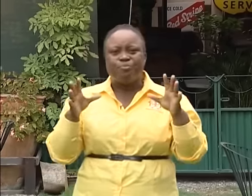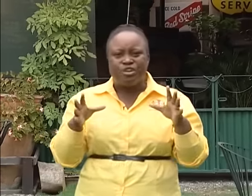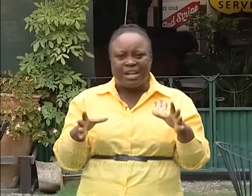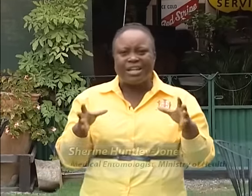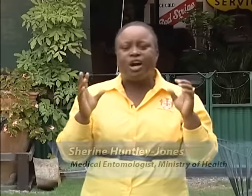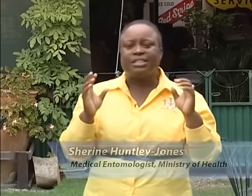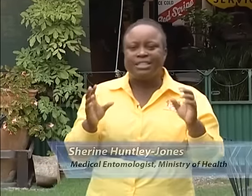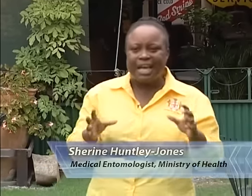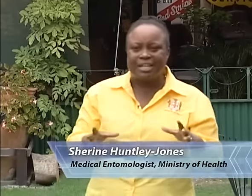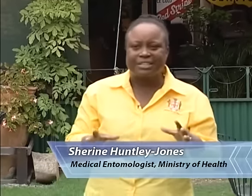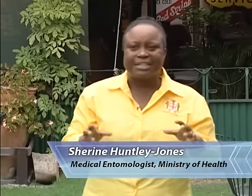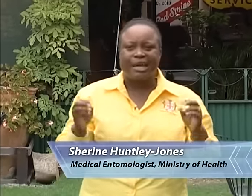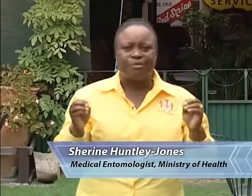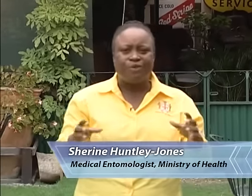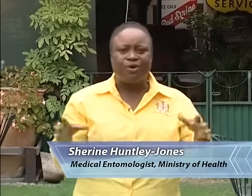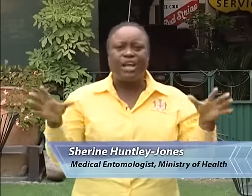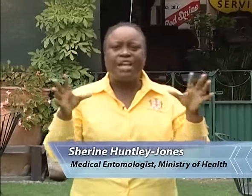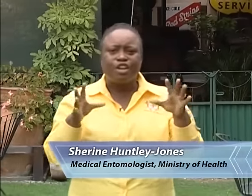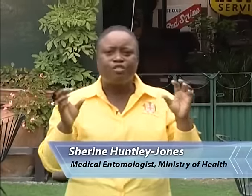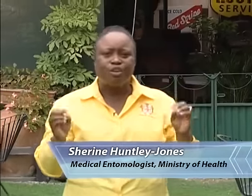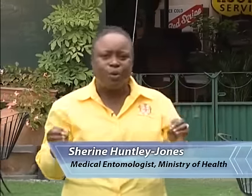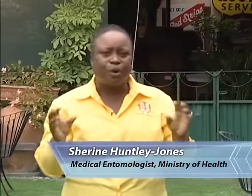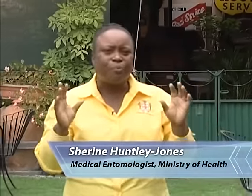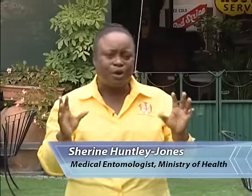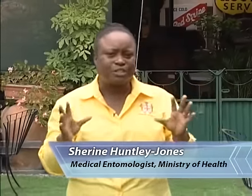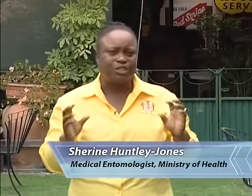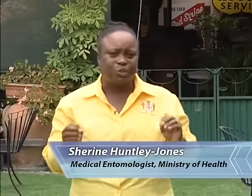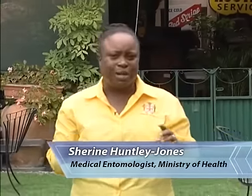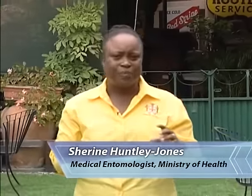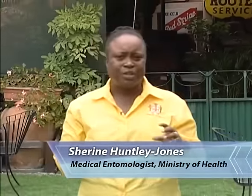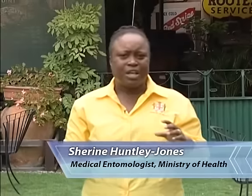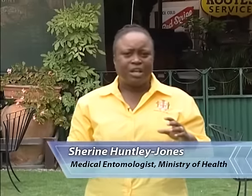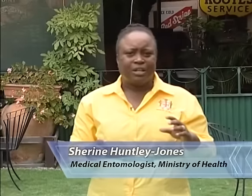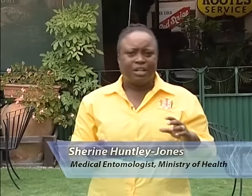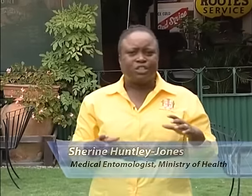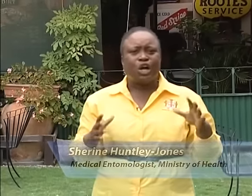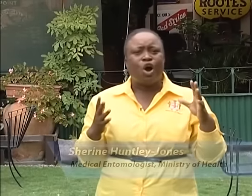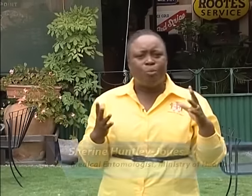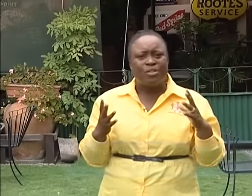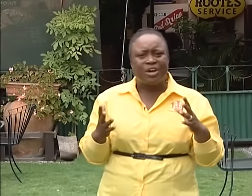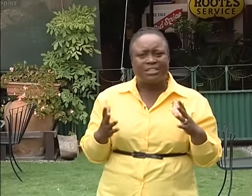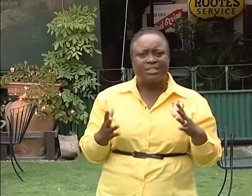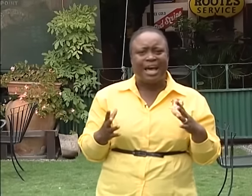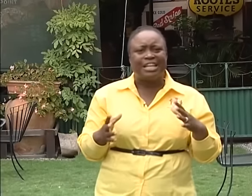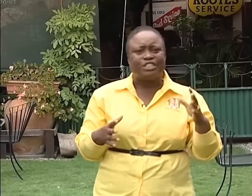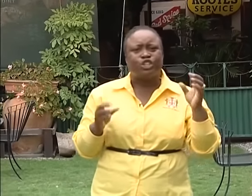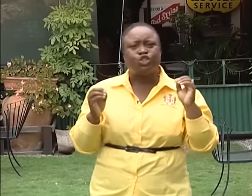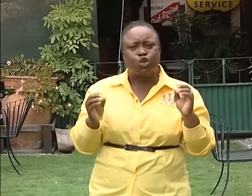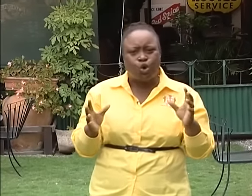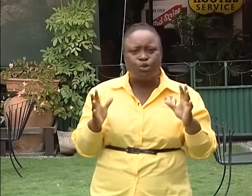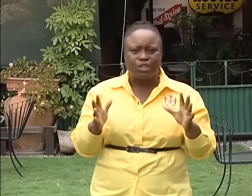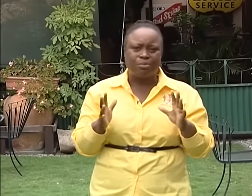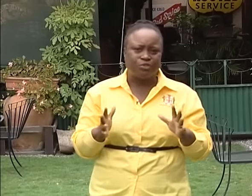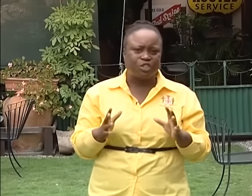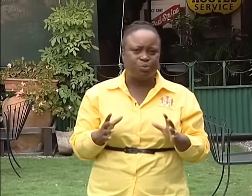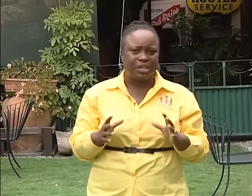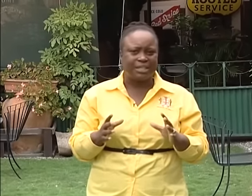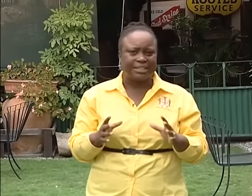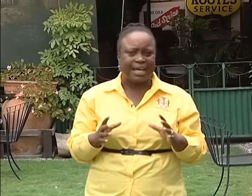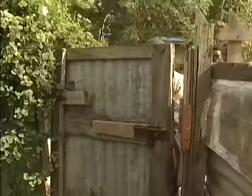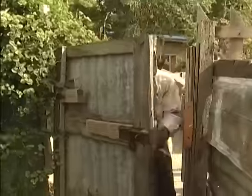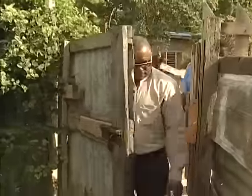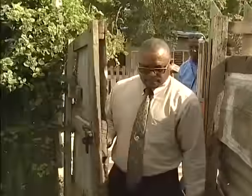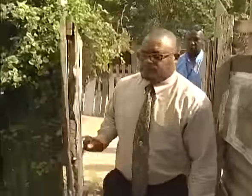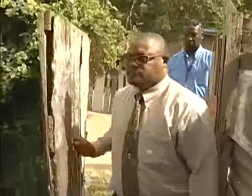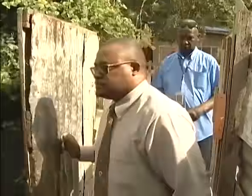but they breed in containers that can be found in and around where persons dwell. So come with us and let us show you some of those